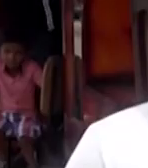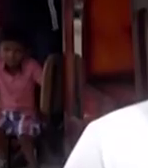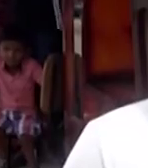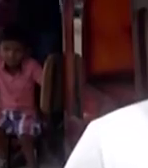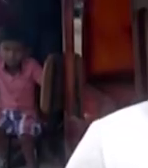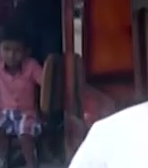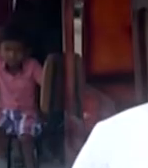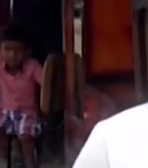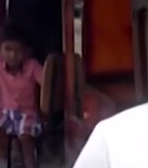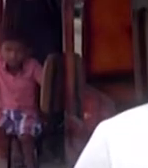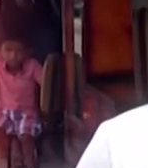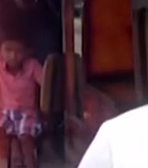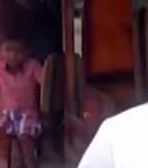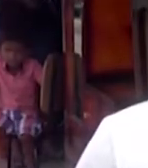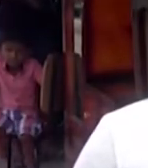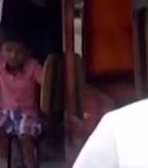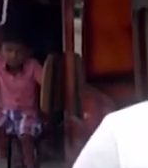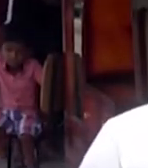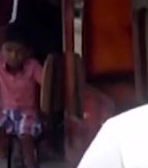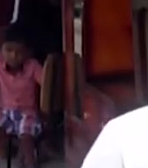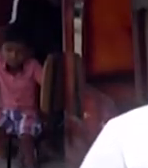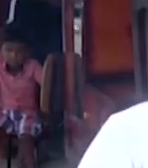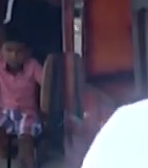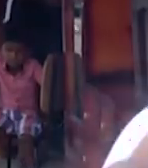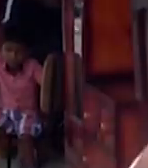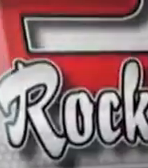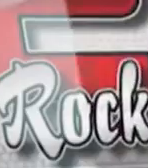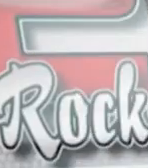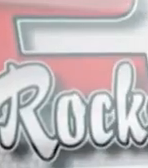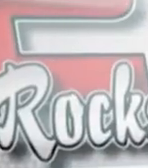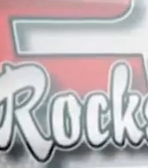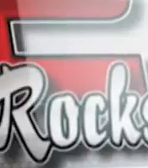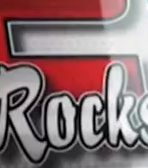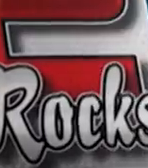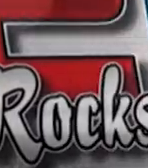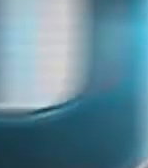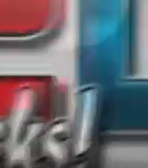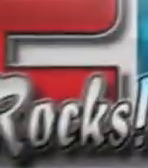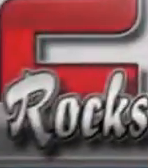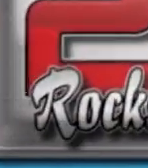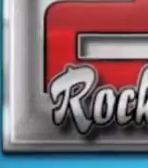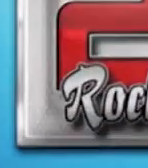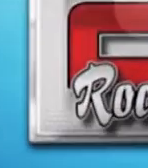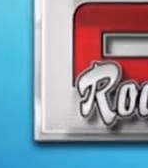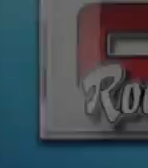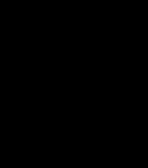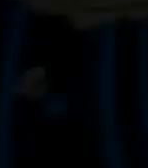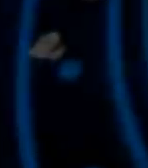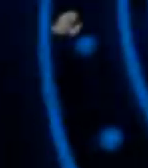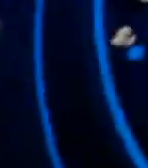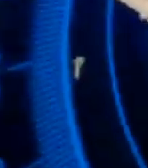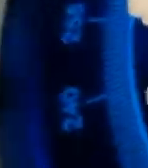Mulai here in Tavwa, we love Today FM. Today FM rocks. Today's hit music on Today FM.